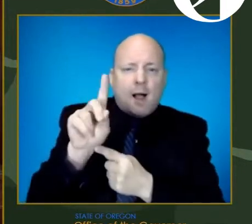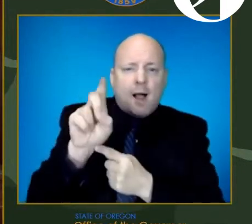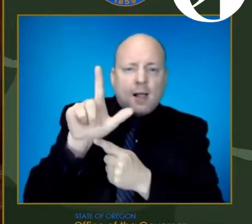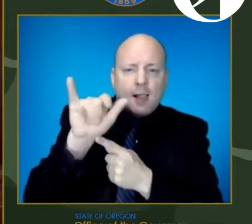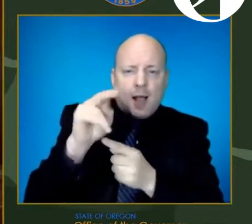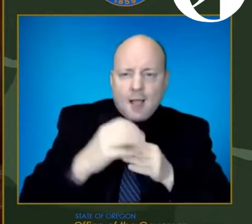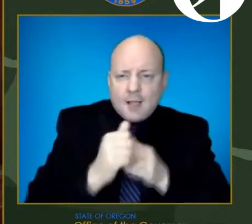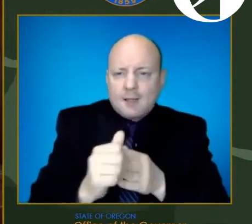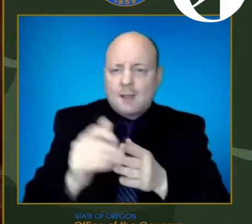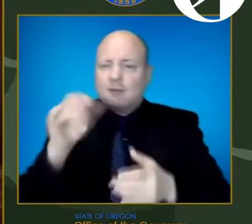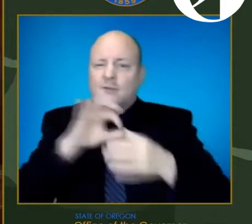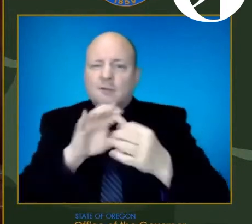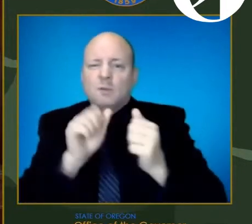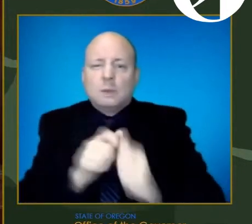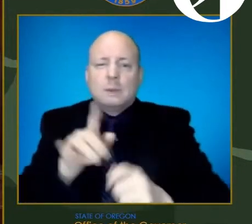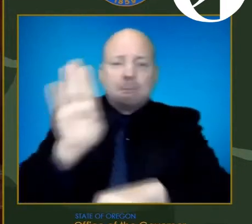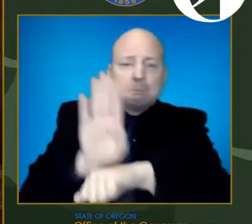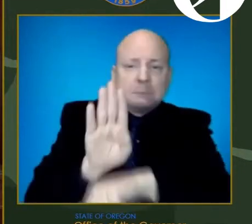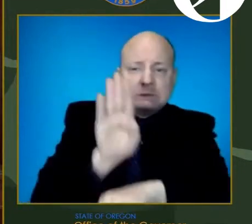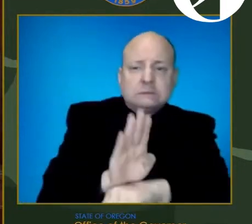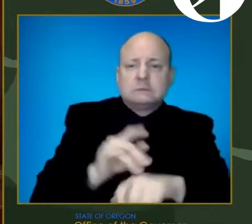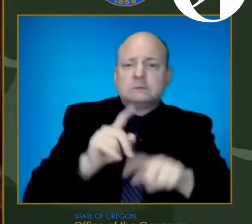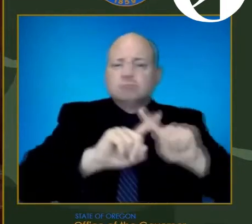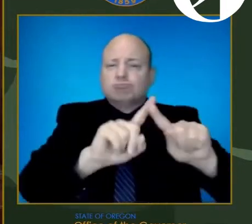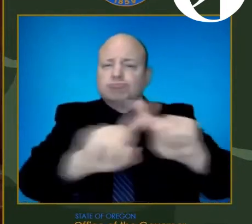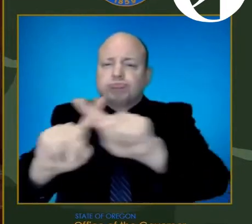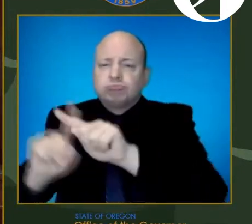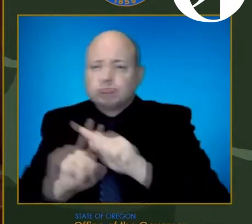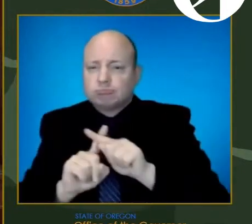this marathon, and we will finish strong.